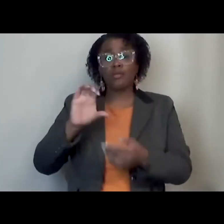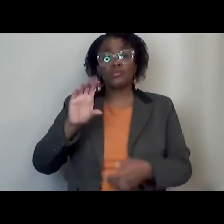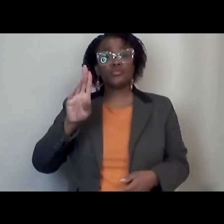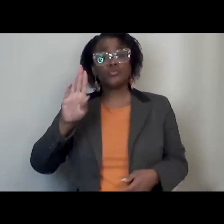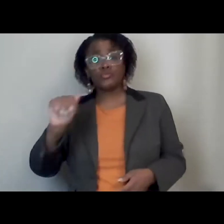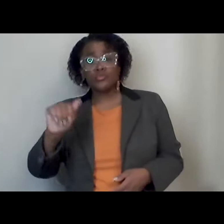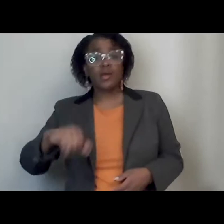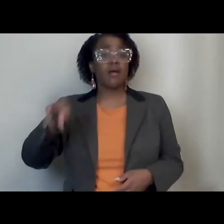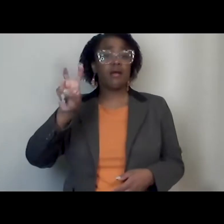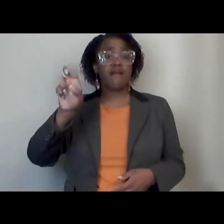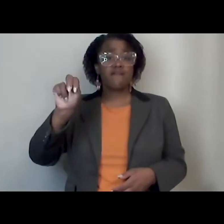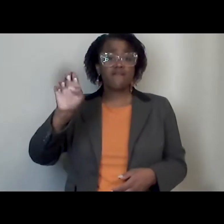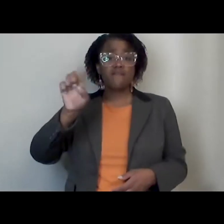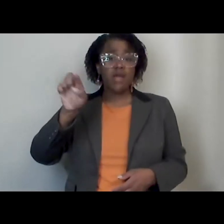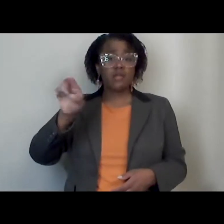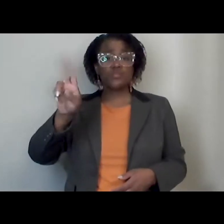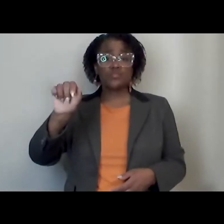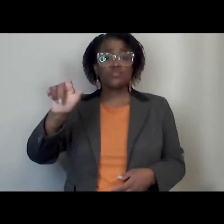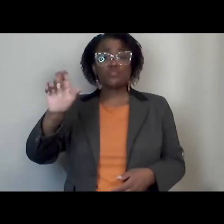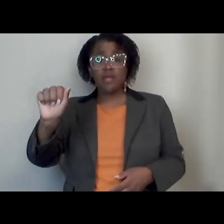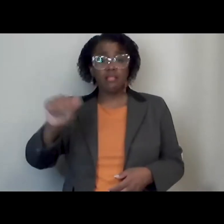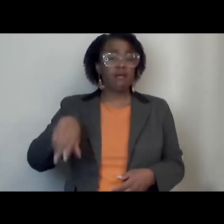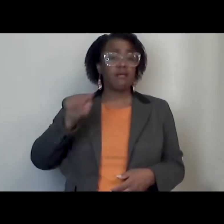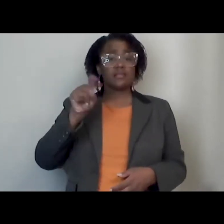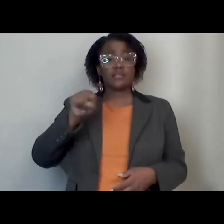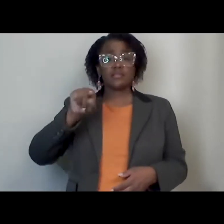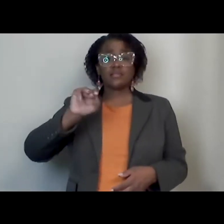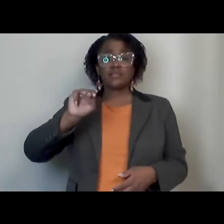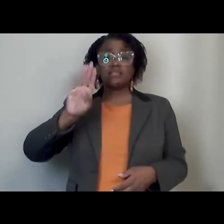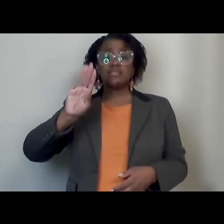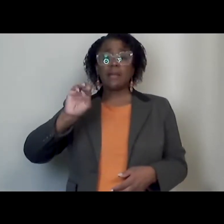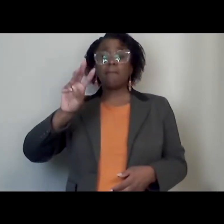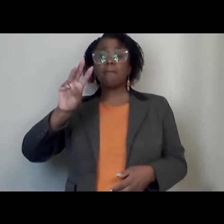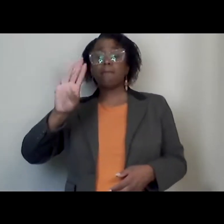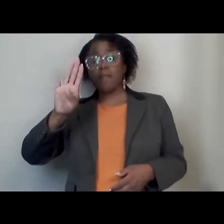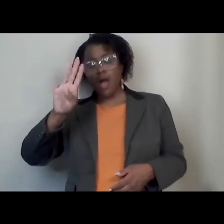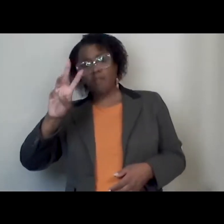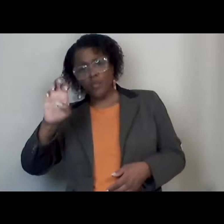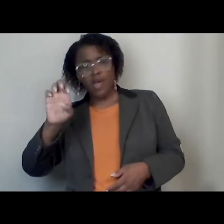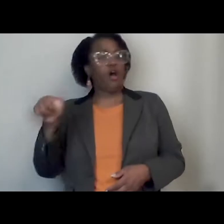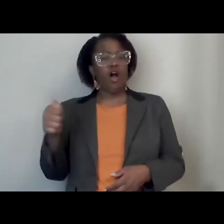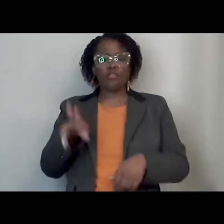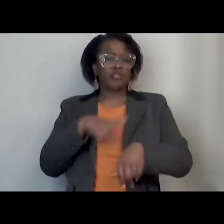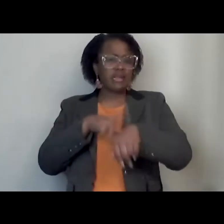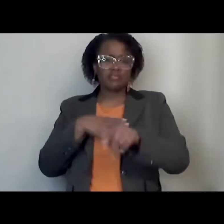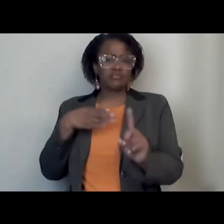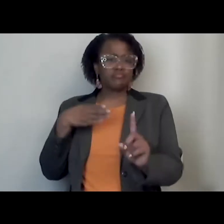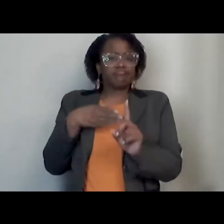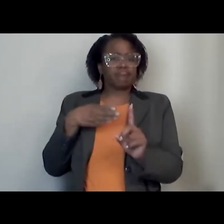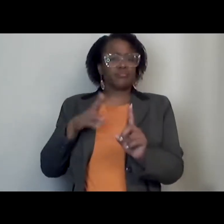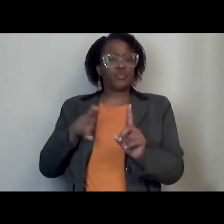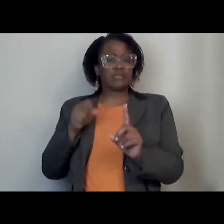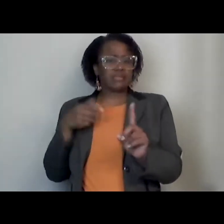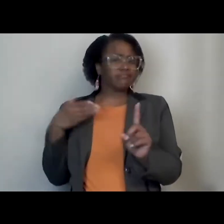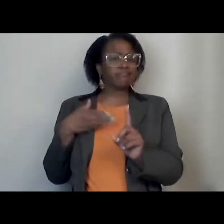North Korea, Zimbabwe, and many other nations targeted by the US. That means they don't have access to